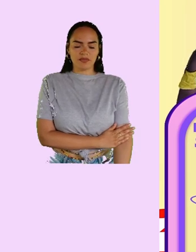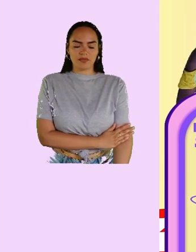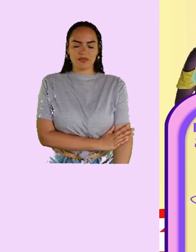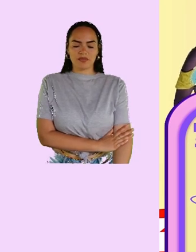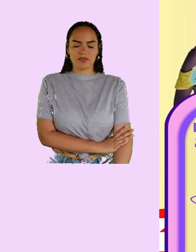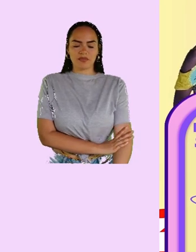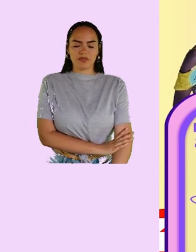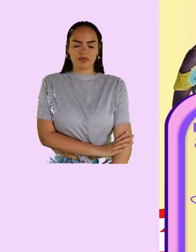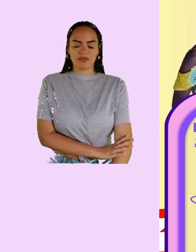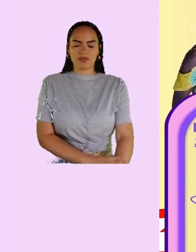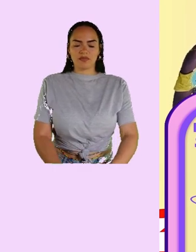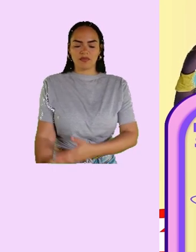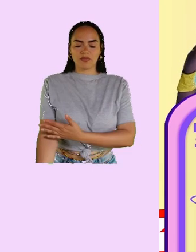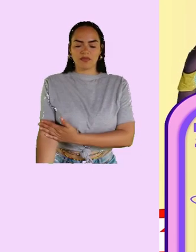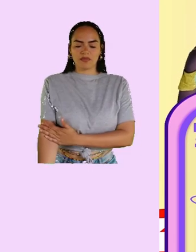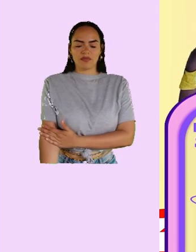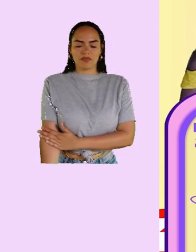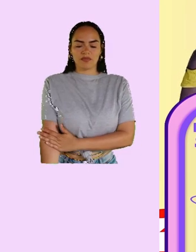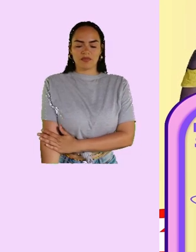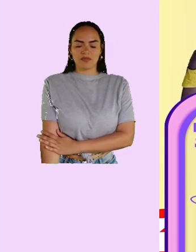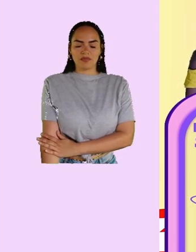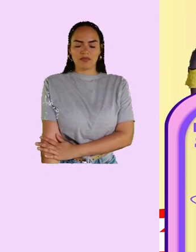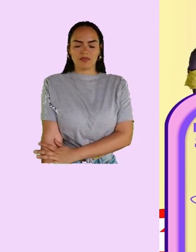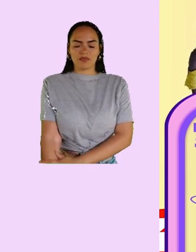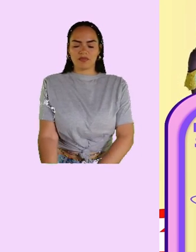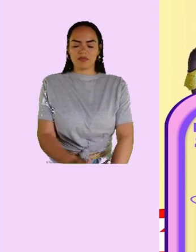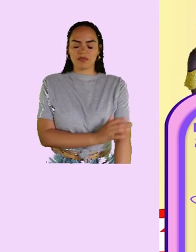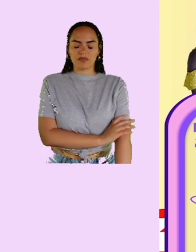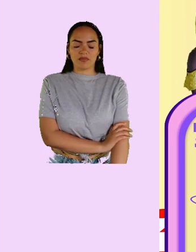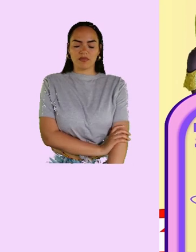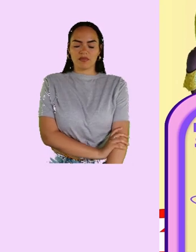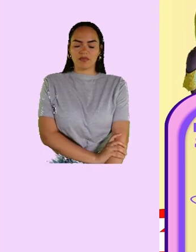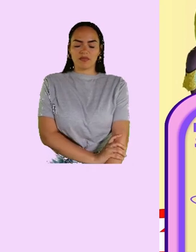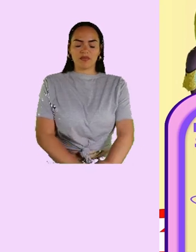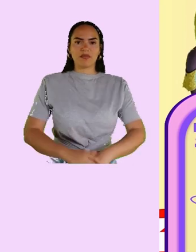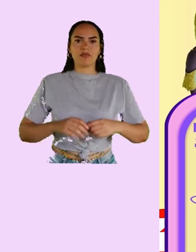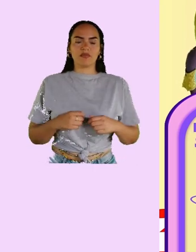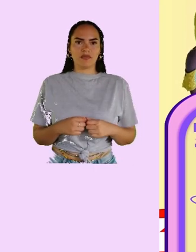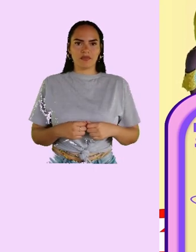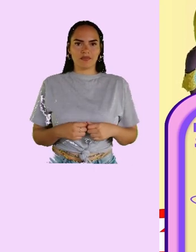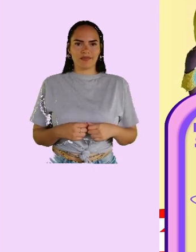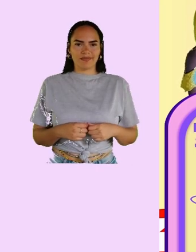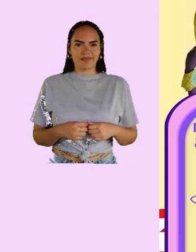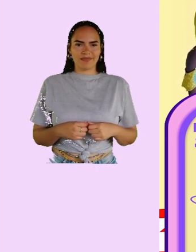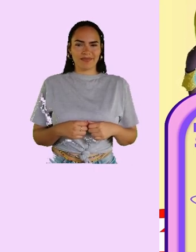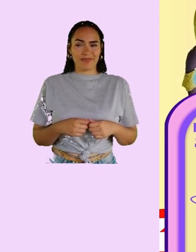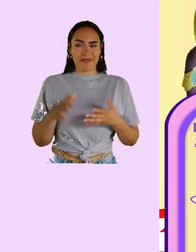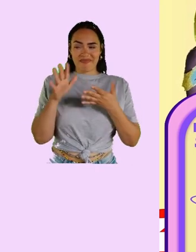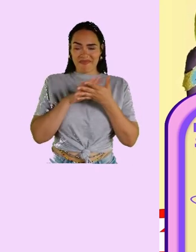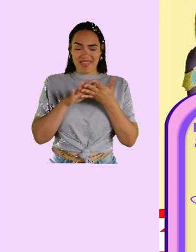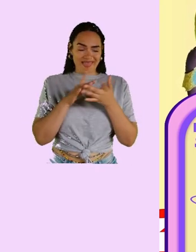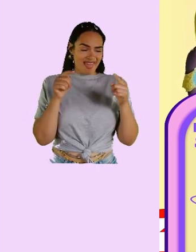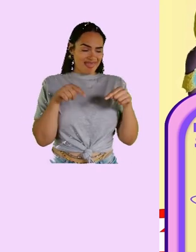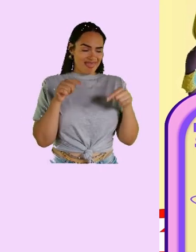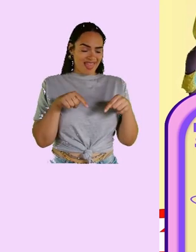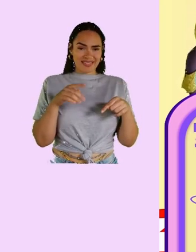Libra means that our destiny is to deepen our connections with others by collaborating instead of trying to do everything ourselves. You mean like not playing all